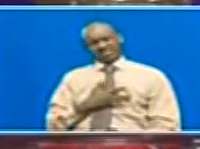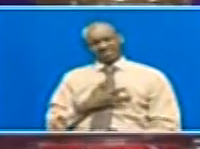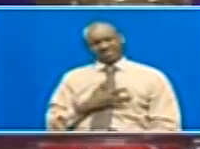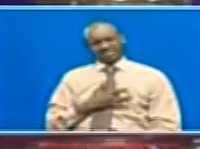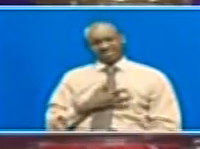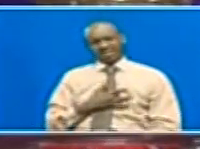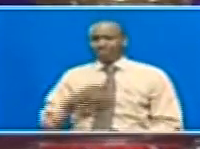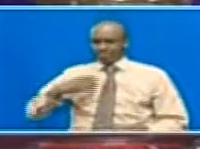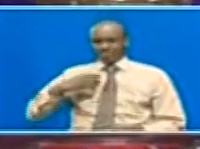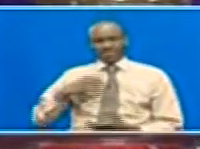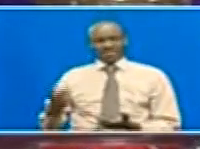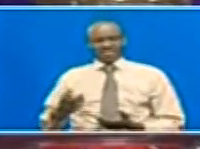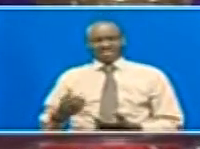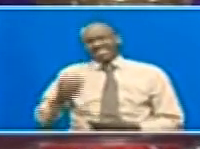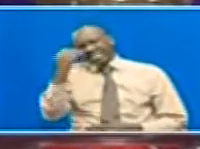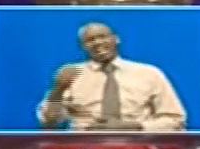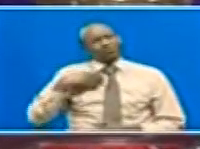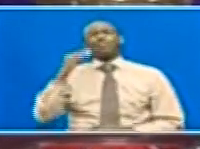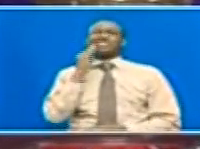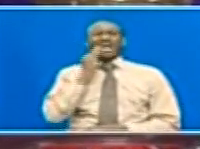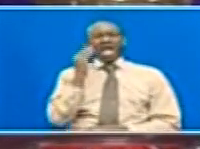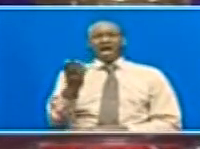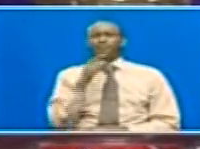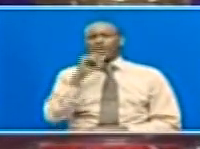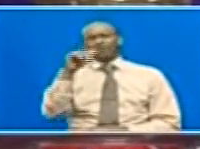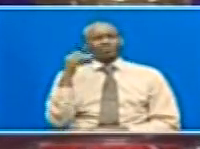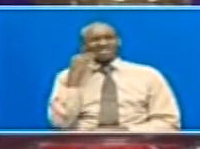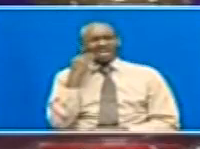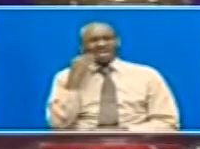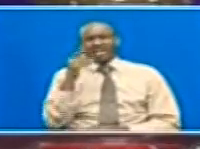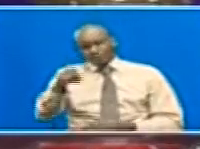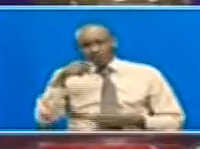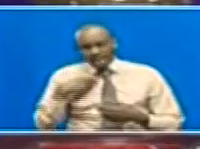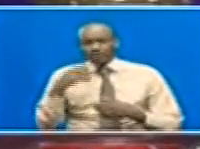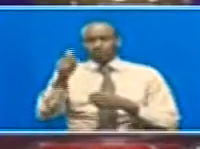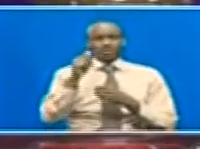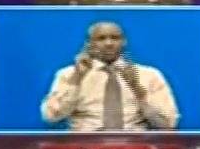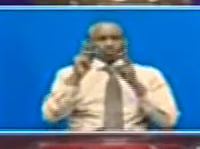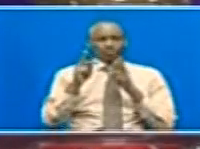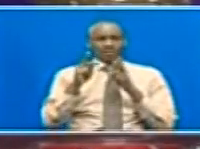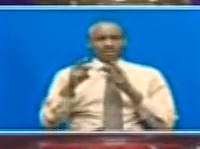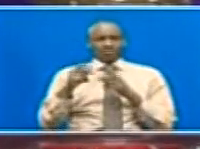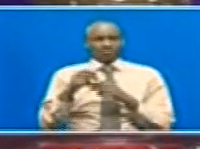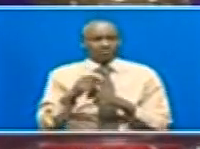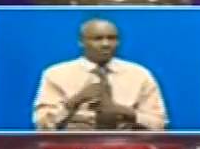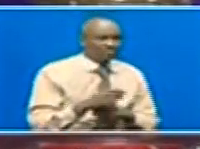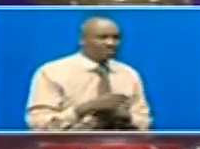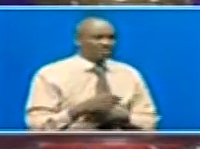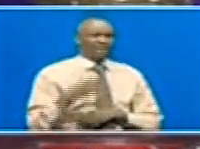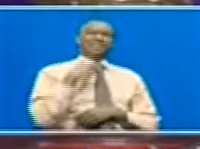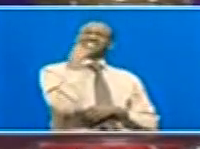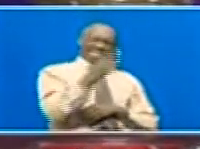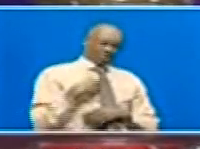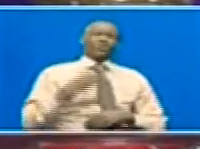The little kid I'm just from a guy. The little kid from Siaya. Yeah, the little boy from Siaya. How far is your village from Kogelo? We are neighboring now. Here's how did I not lead with